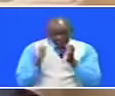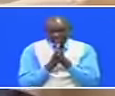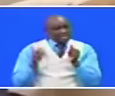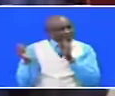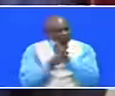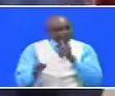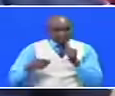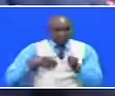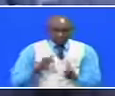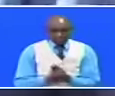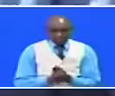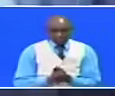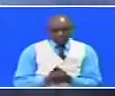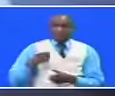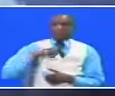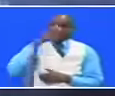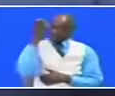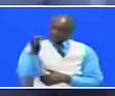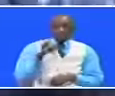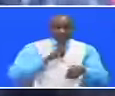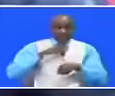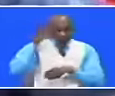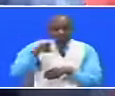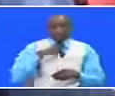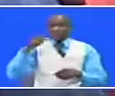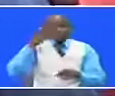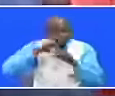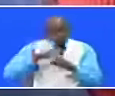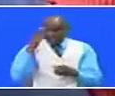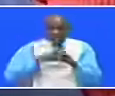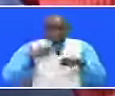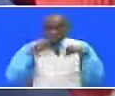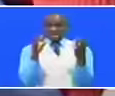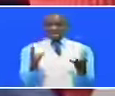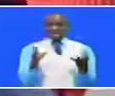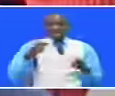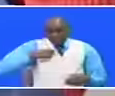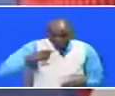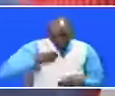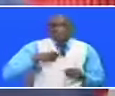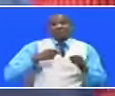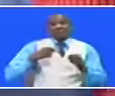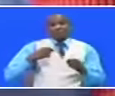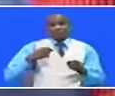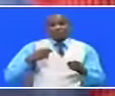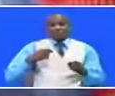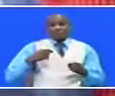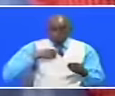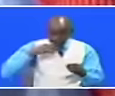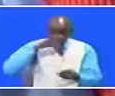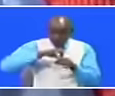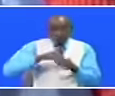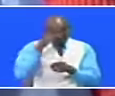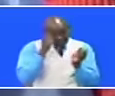the tension. Meenda huko mvuke kupiga vote, nikaambiwa kuna jina yangu cause nilichukua nini kula